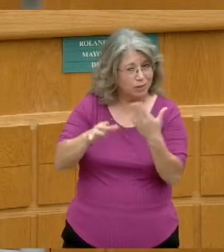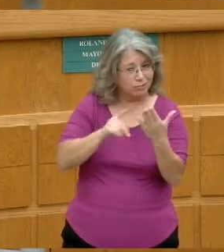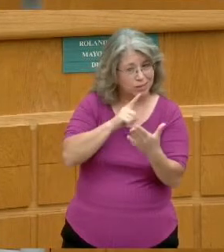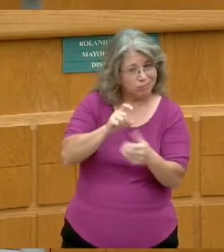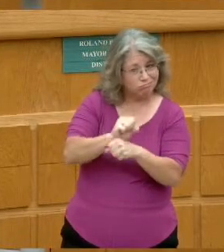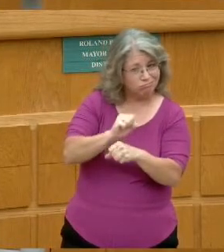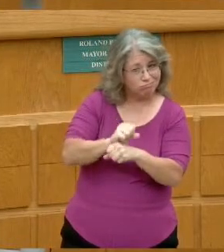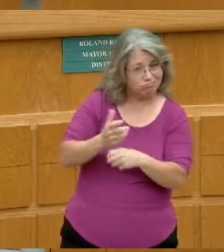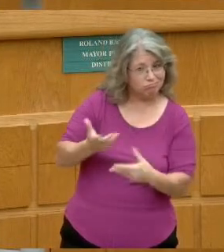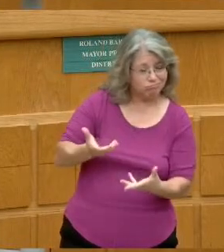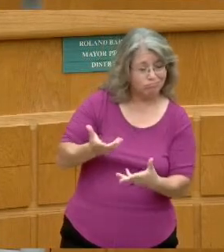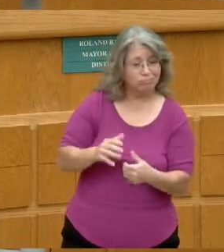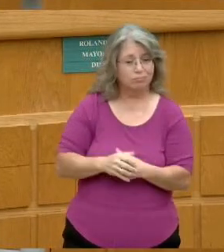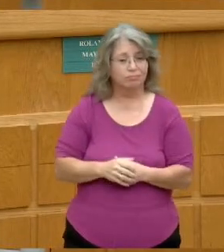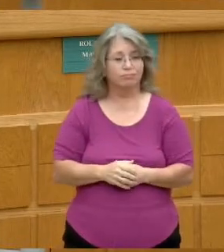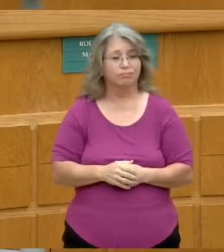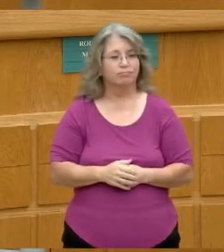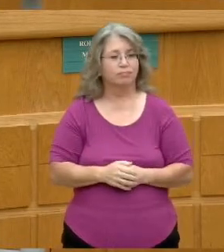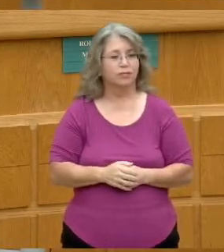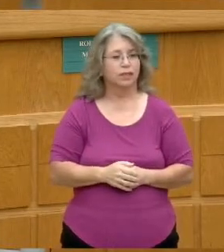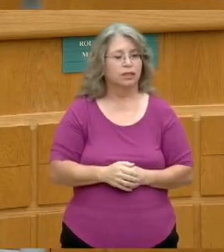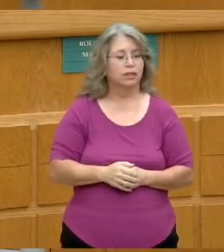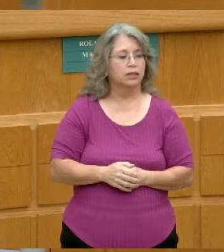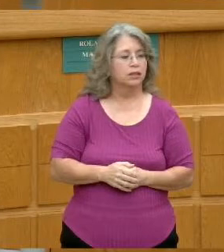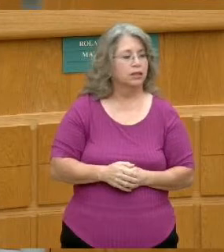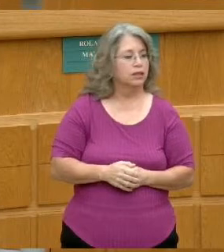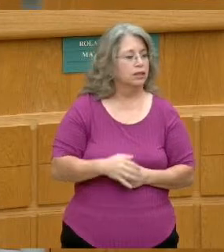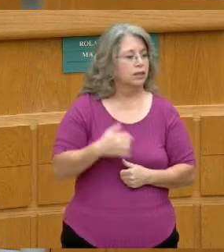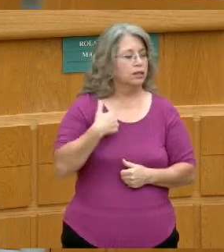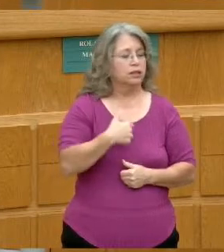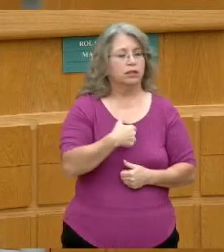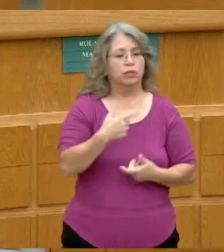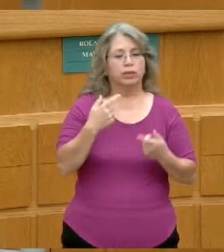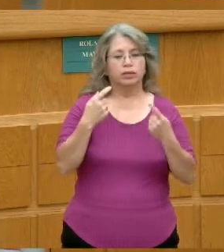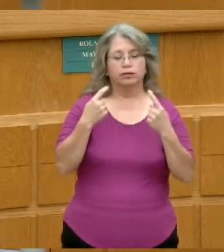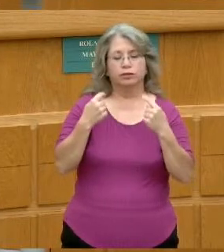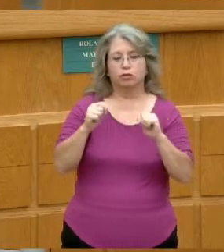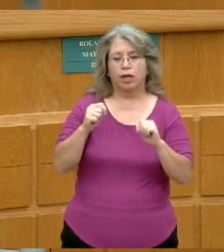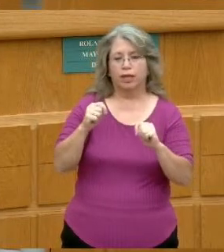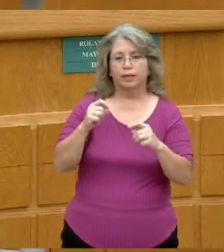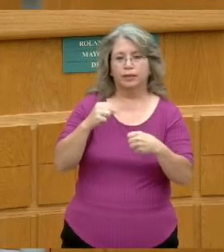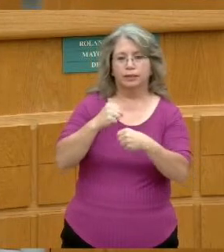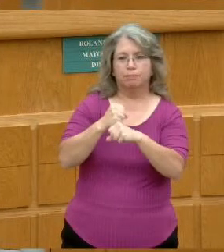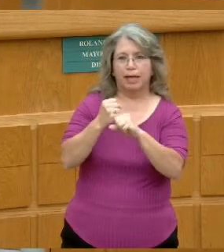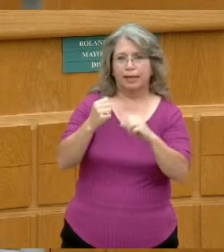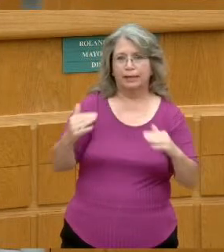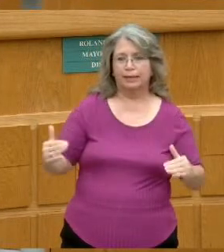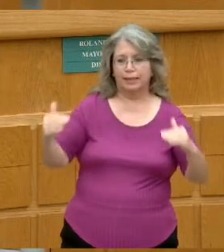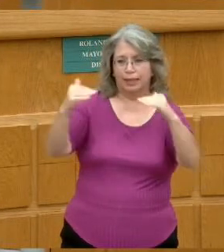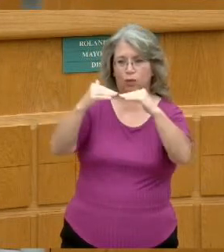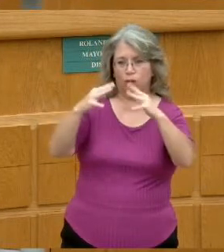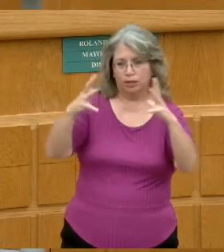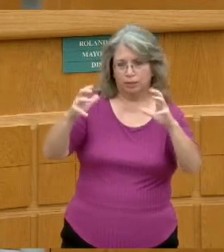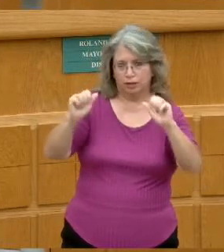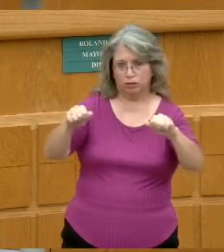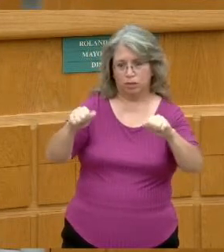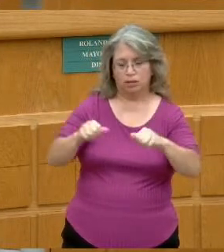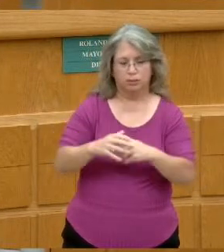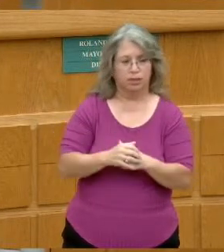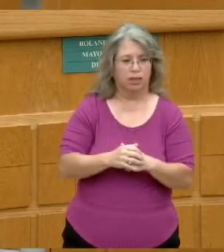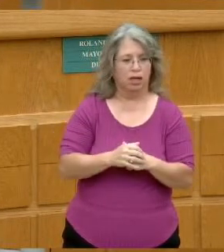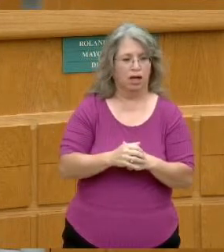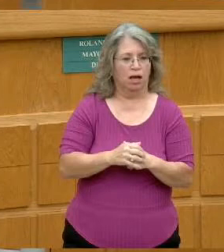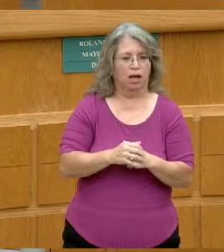for your edification. So we've put this on a level playing field as much as possible by having the number of cases cumulative total